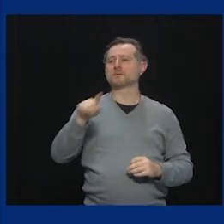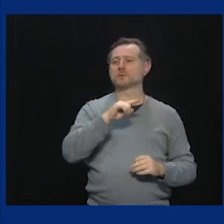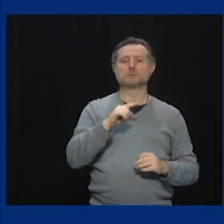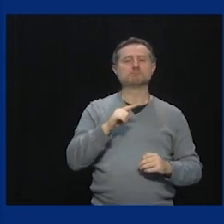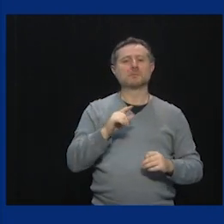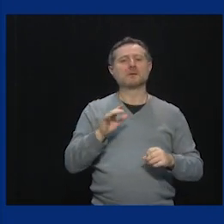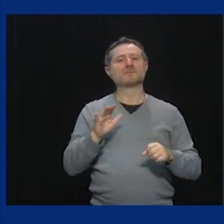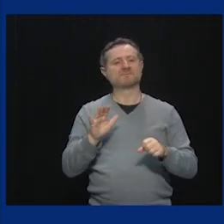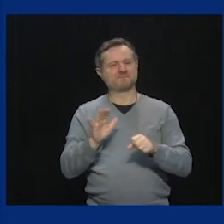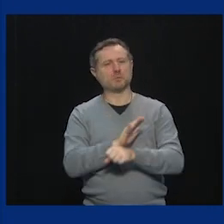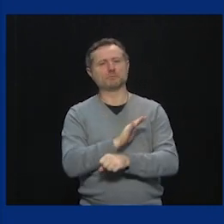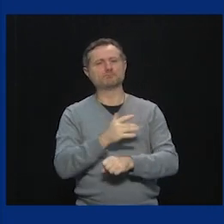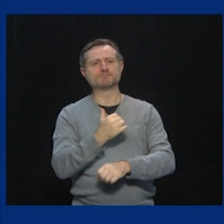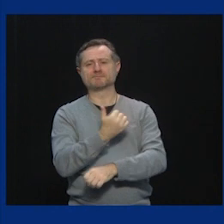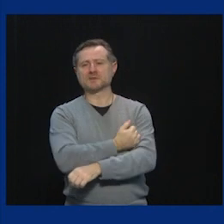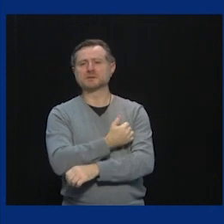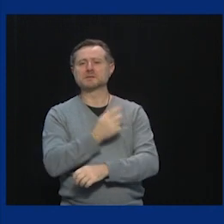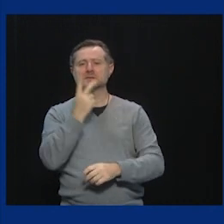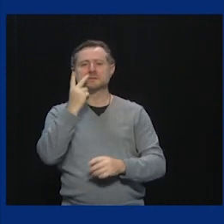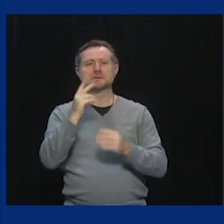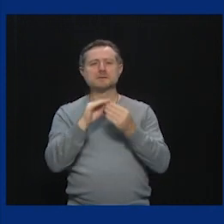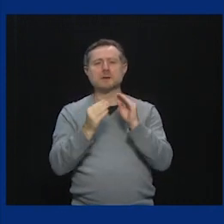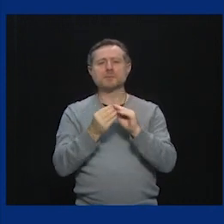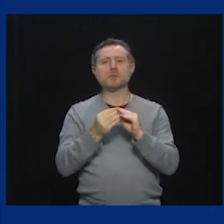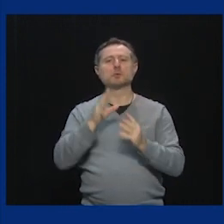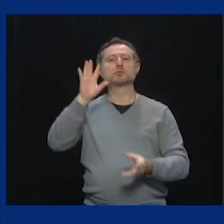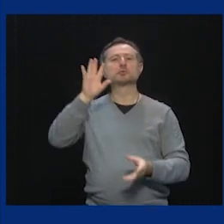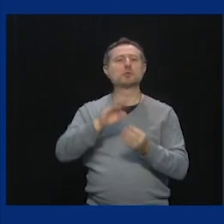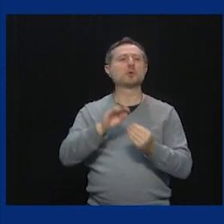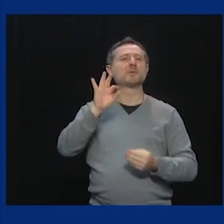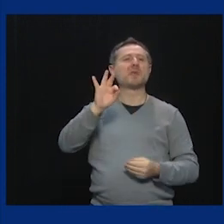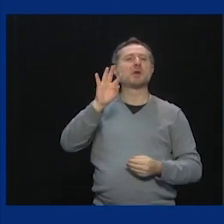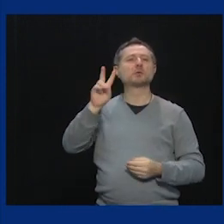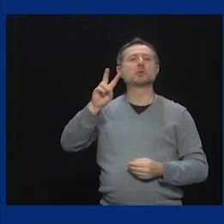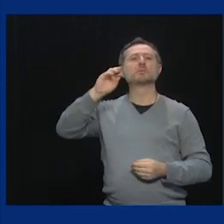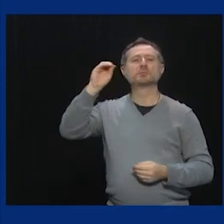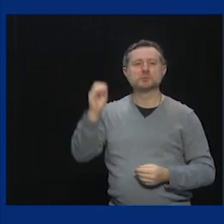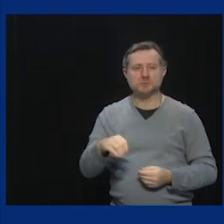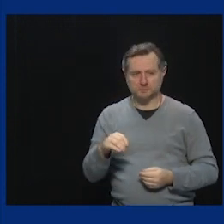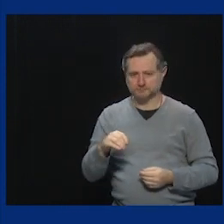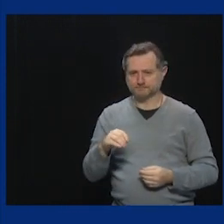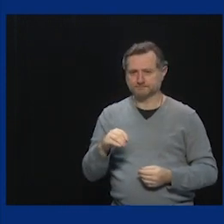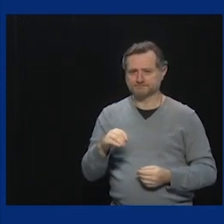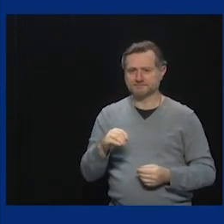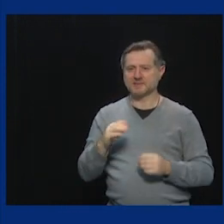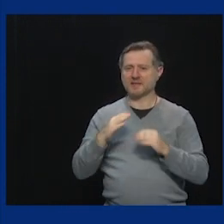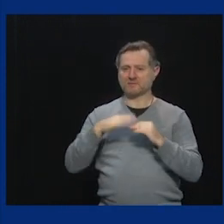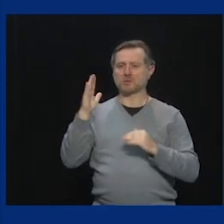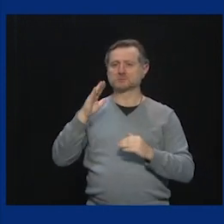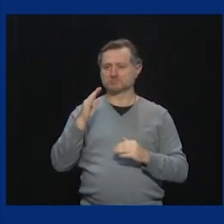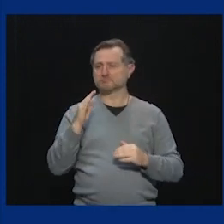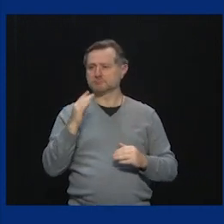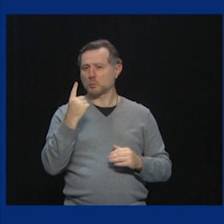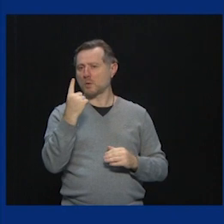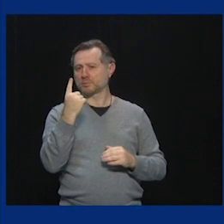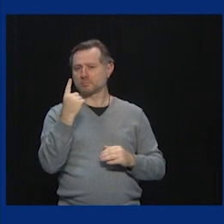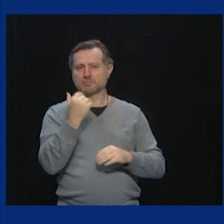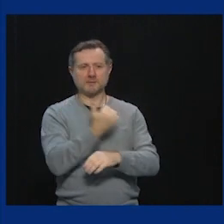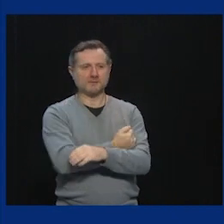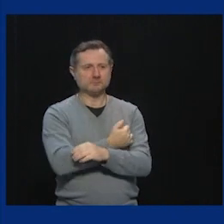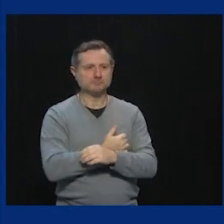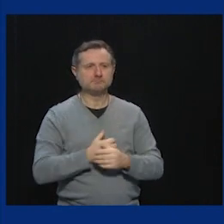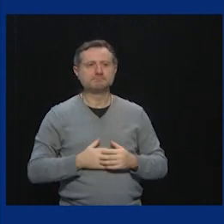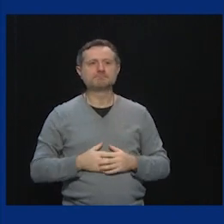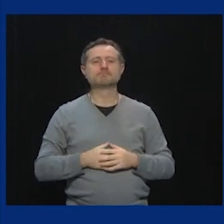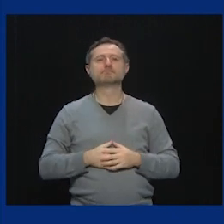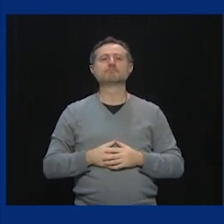met if you see the number at the top, it's 92%. The 87 are people who have had fully vaccinated, which is great, but we needed to have people vaccinated